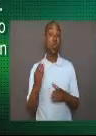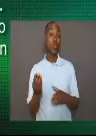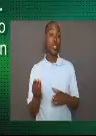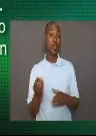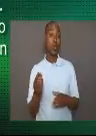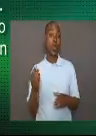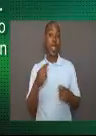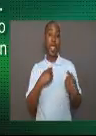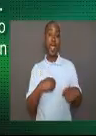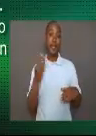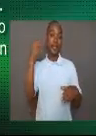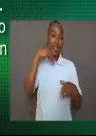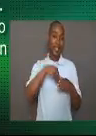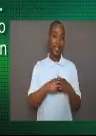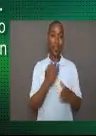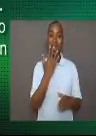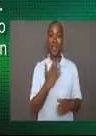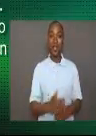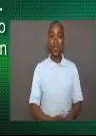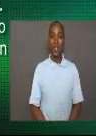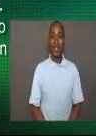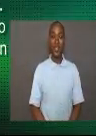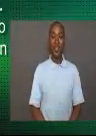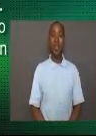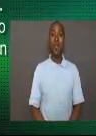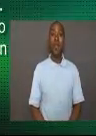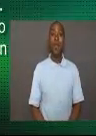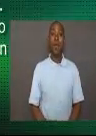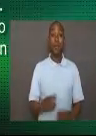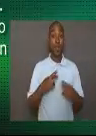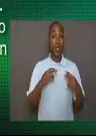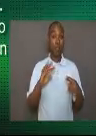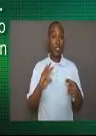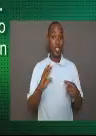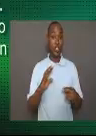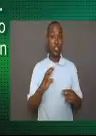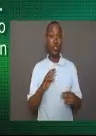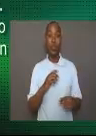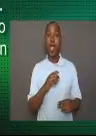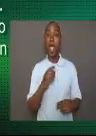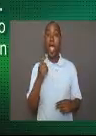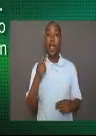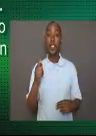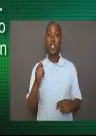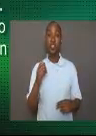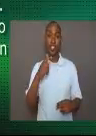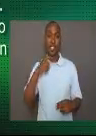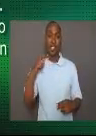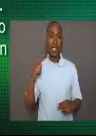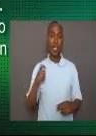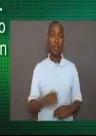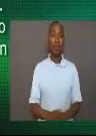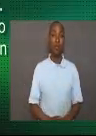vessels that have a pulse are arteries. The blood pressure in the veins